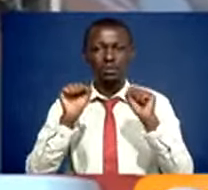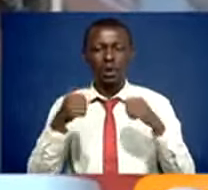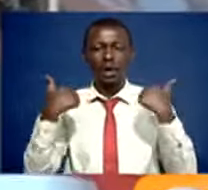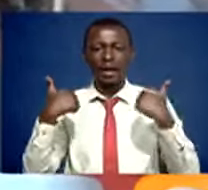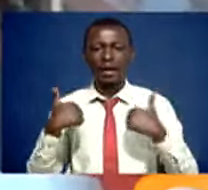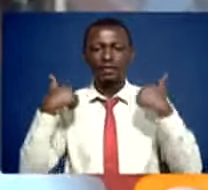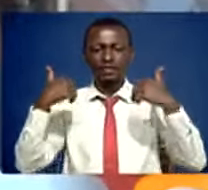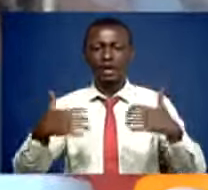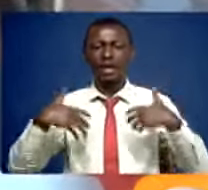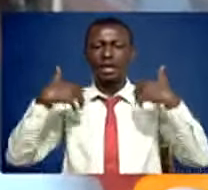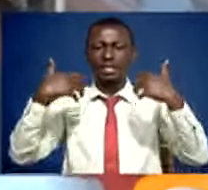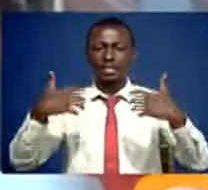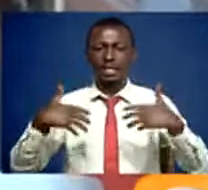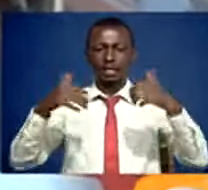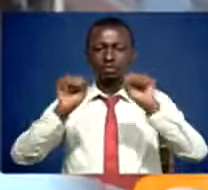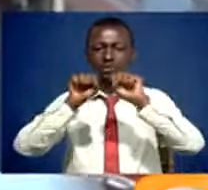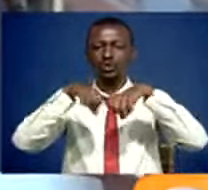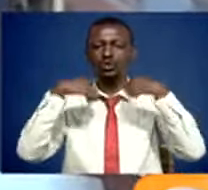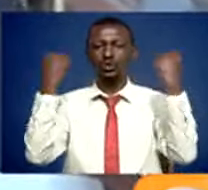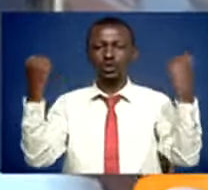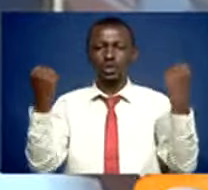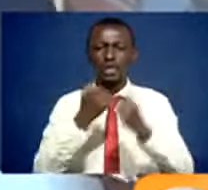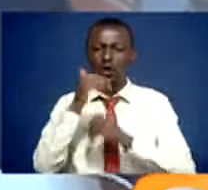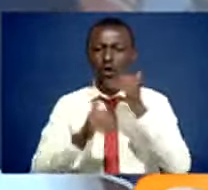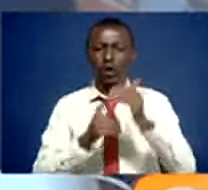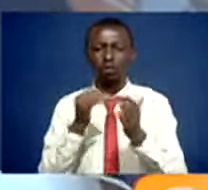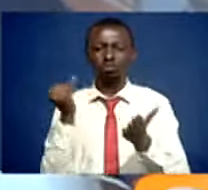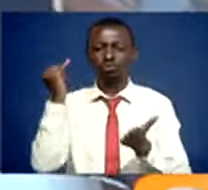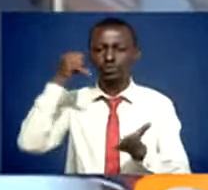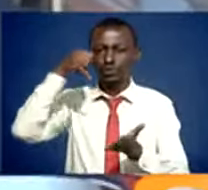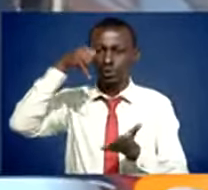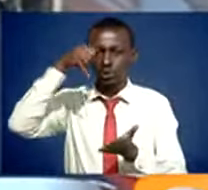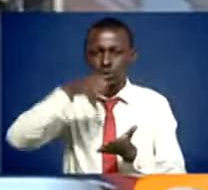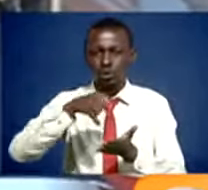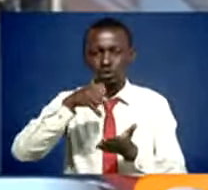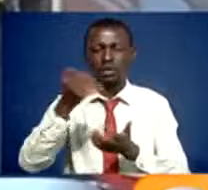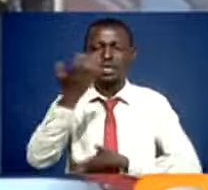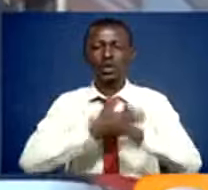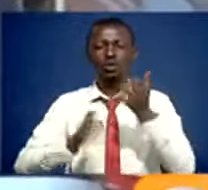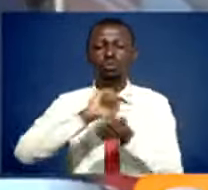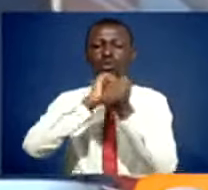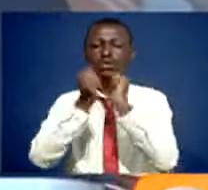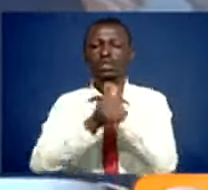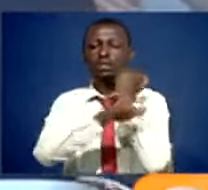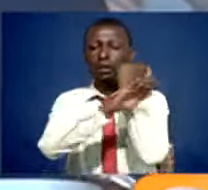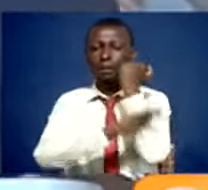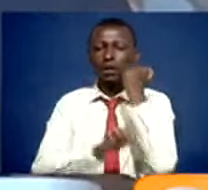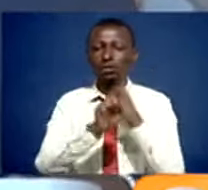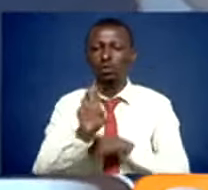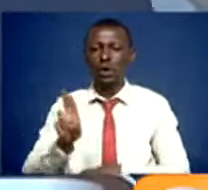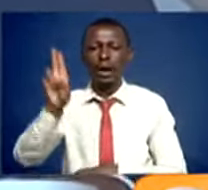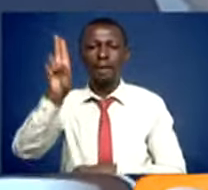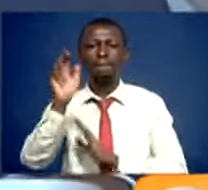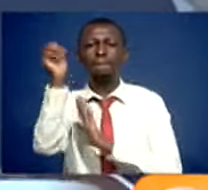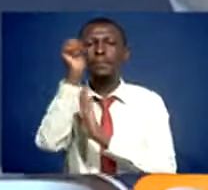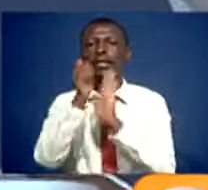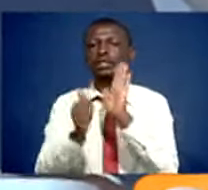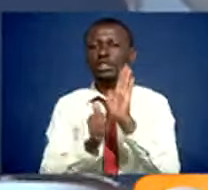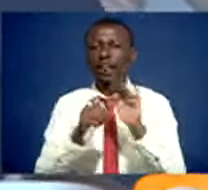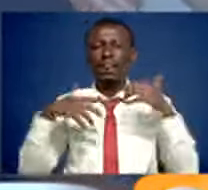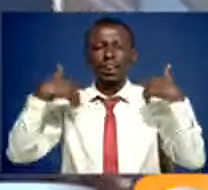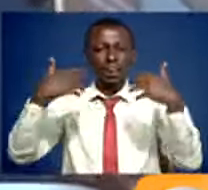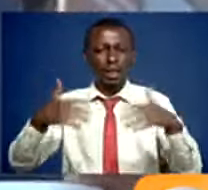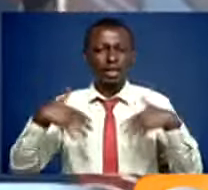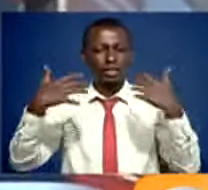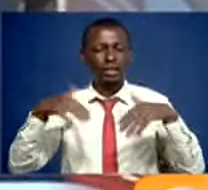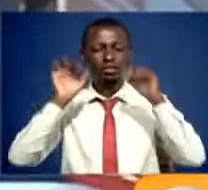agriculture-led, all-of-society approach in the form of the bottom-up economic transformation agenda, of which agriculture is